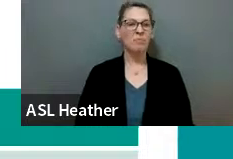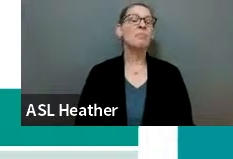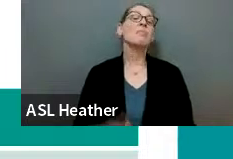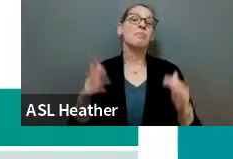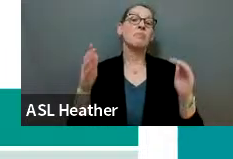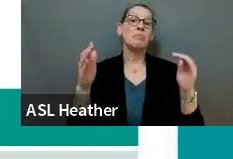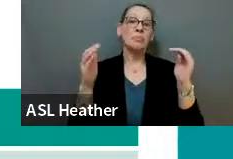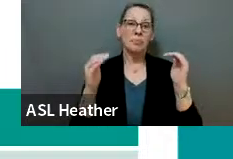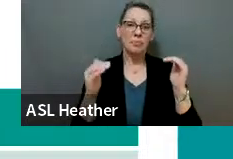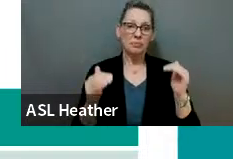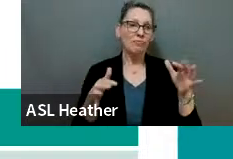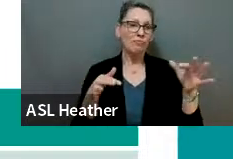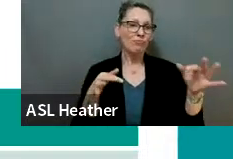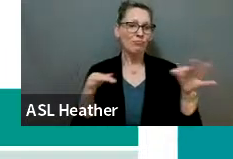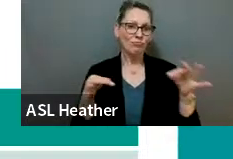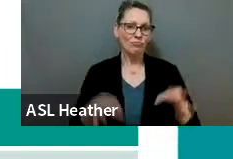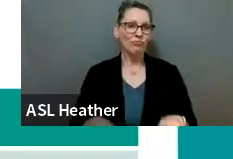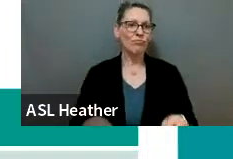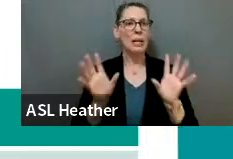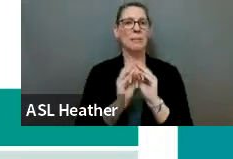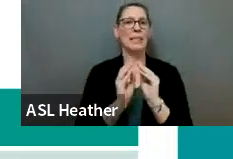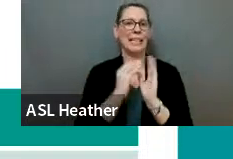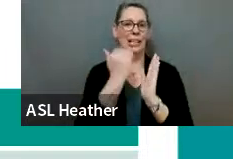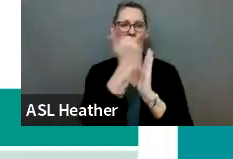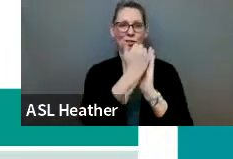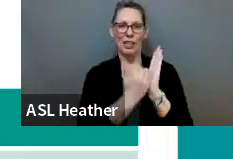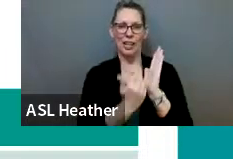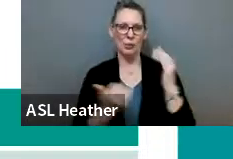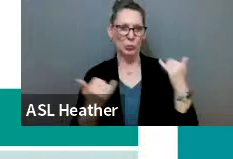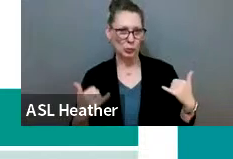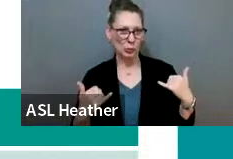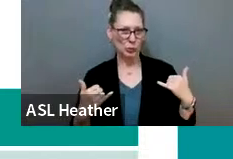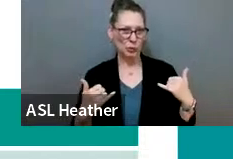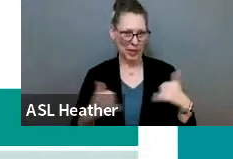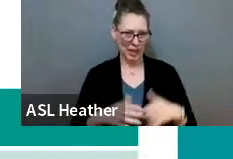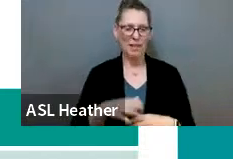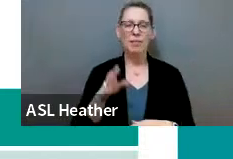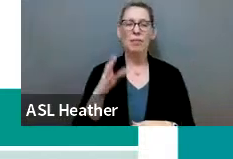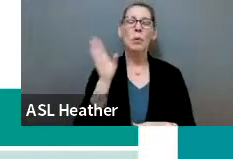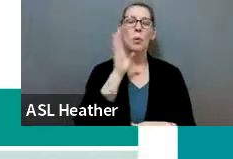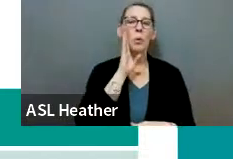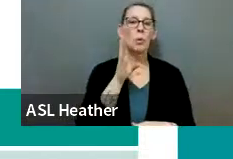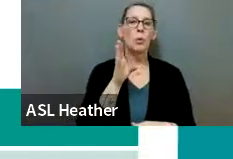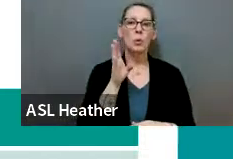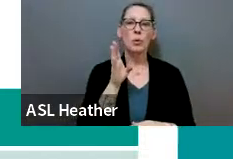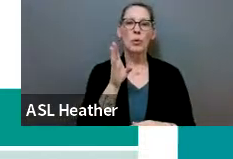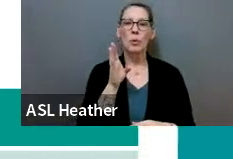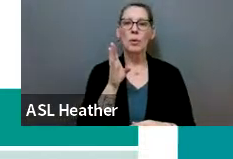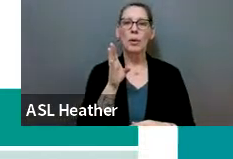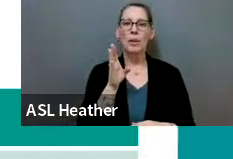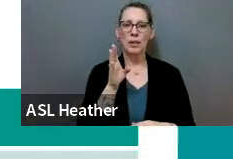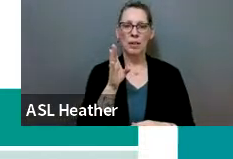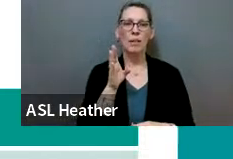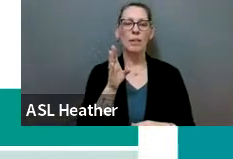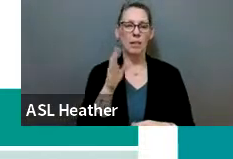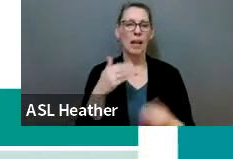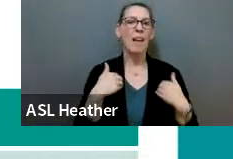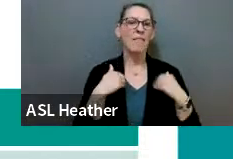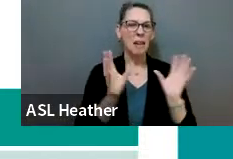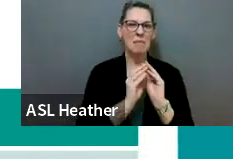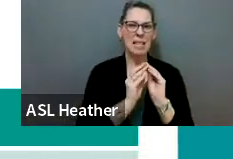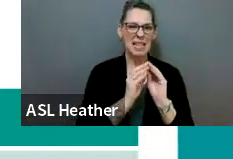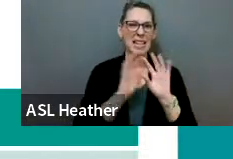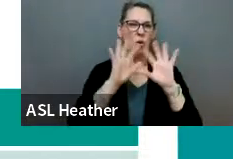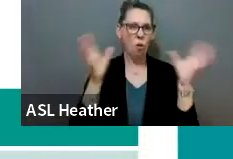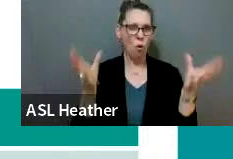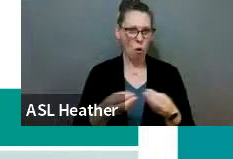Just go over our meeting agenda today. Here in just a few moments, we will do a meeting overview. We'll have an opportunity